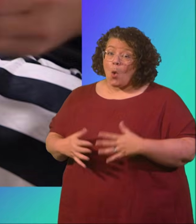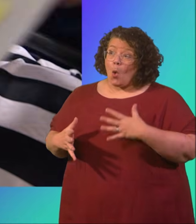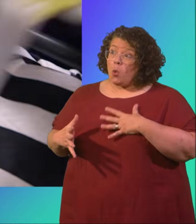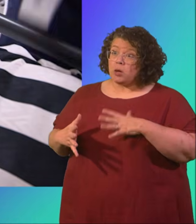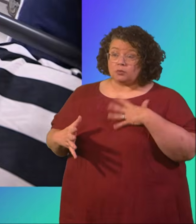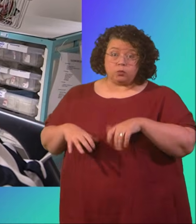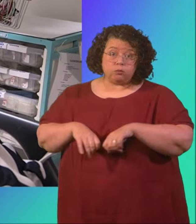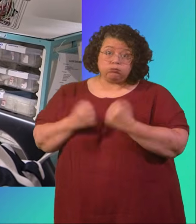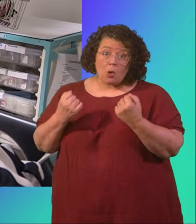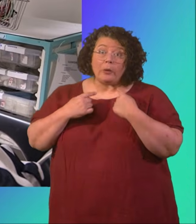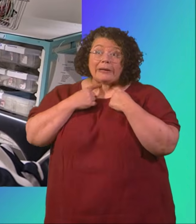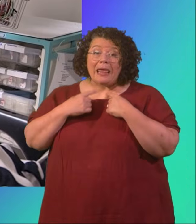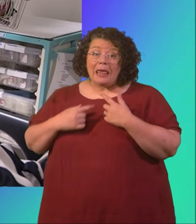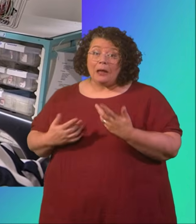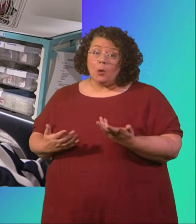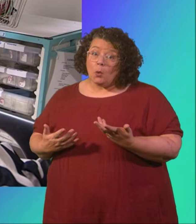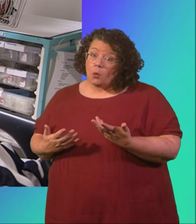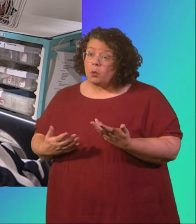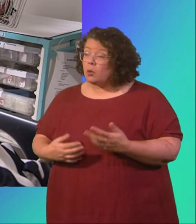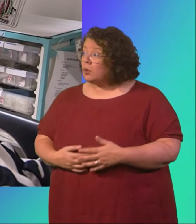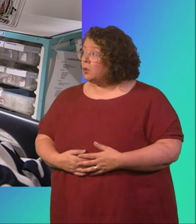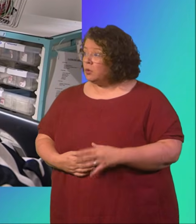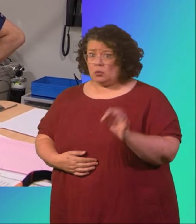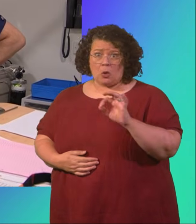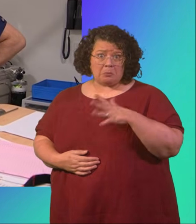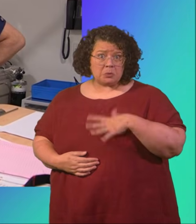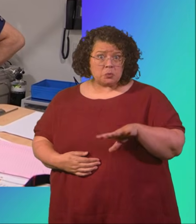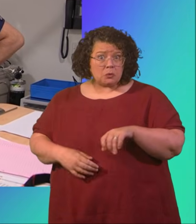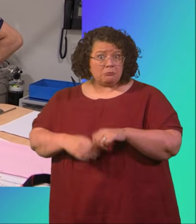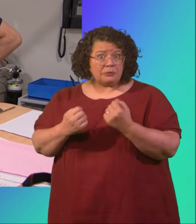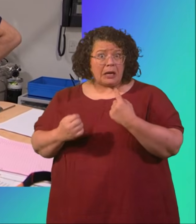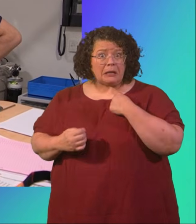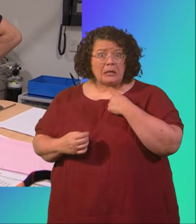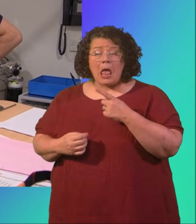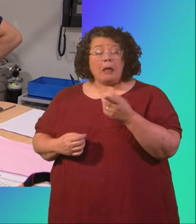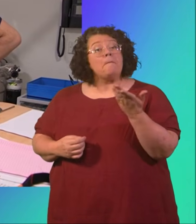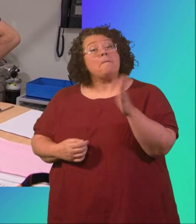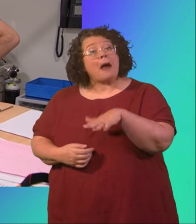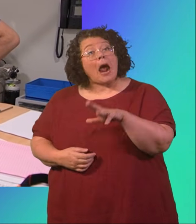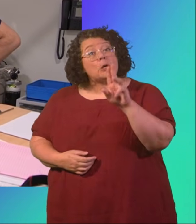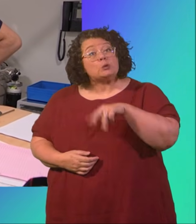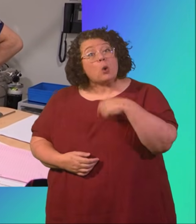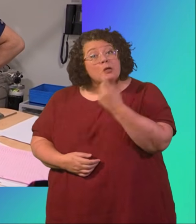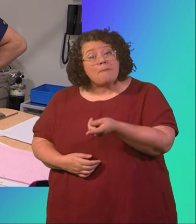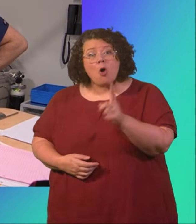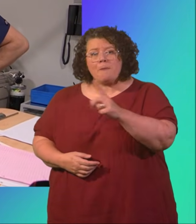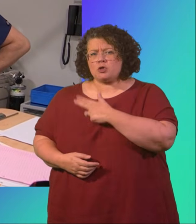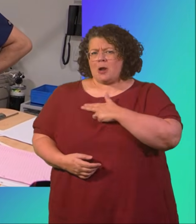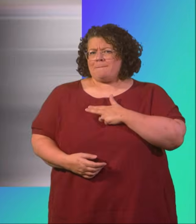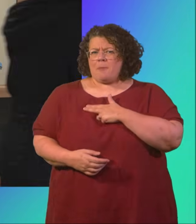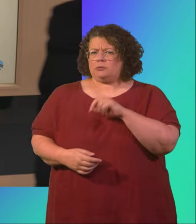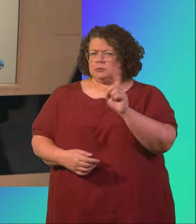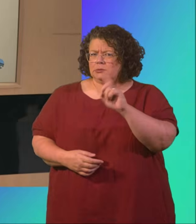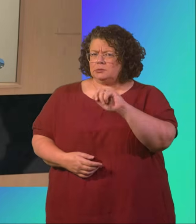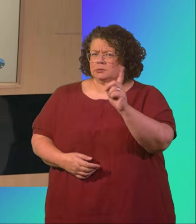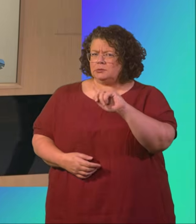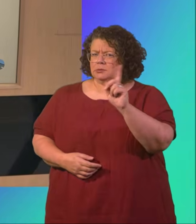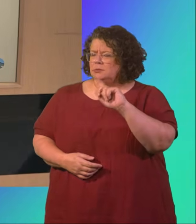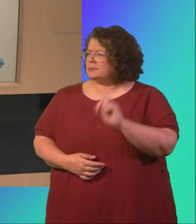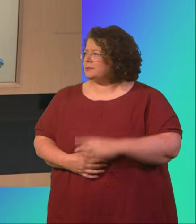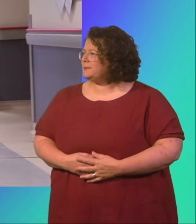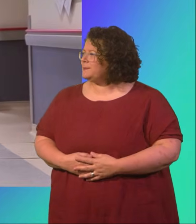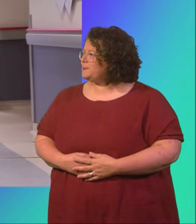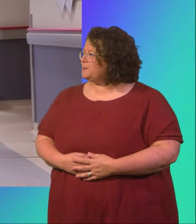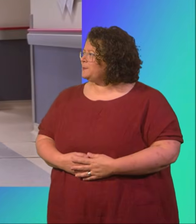relief because I don't want to break my neck. Who would? You can go back to school tomorrow, but no more James Bond moves, please. Okay.